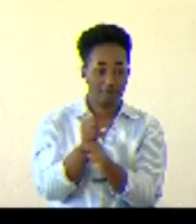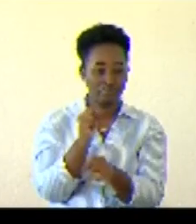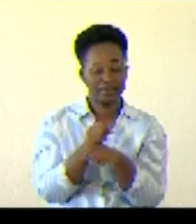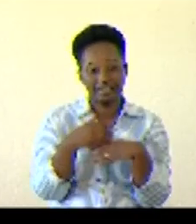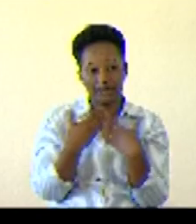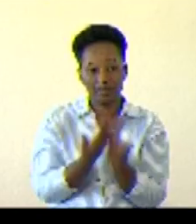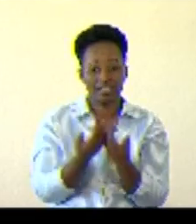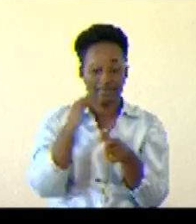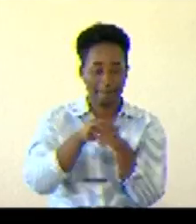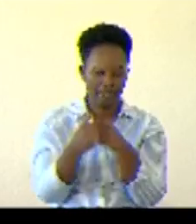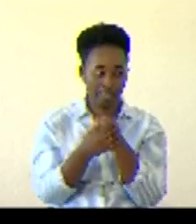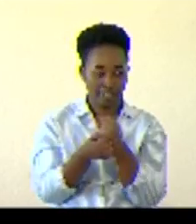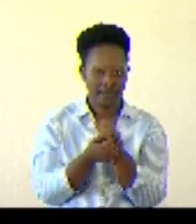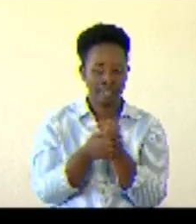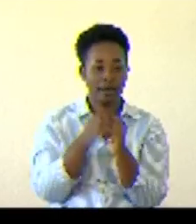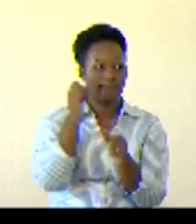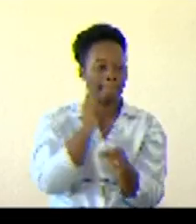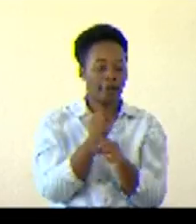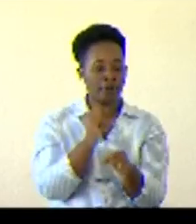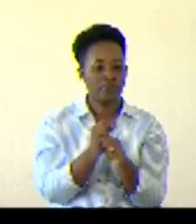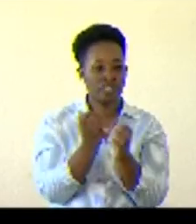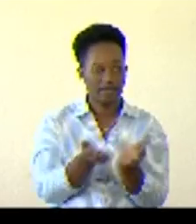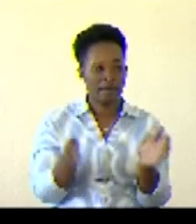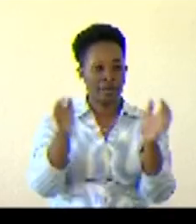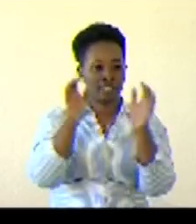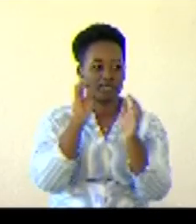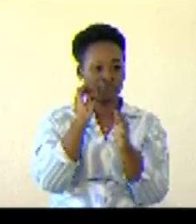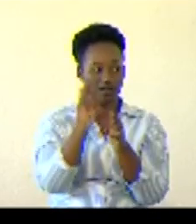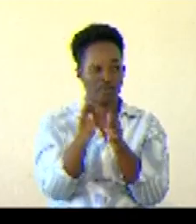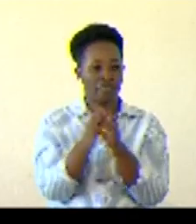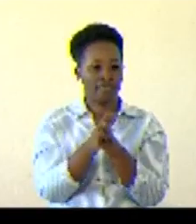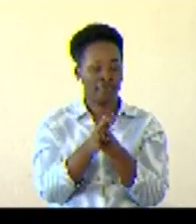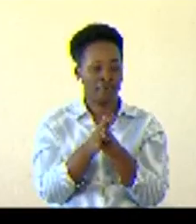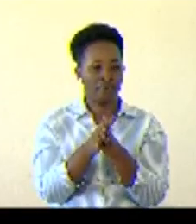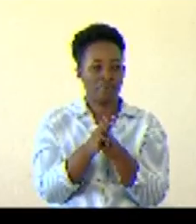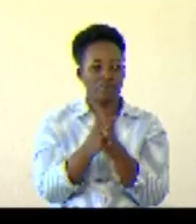made to produce a basket of pan of cakes was